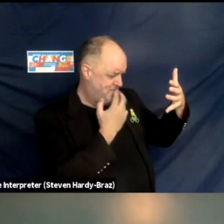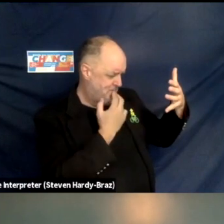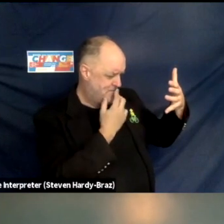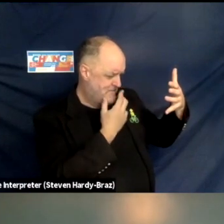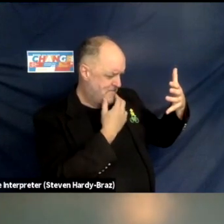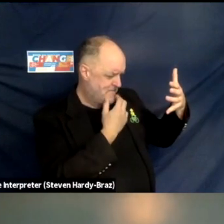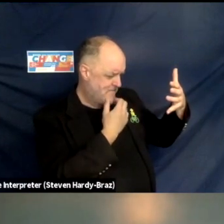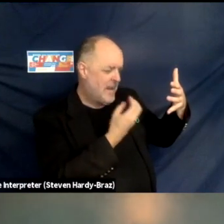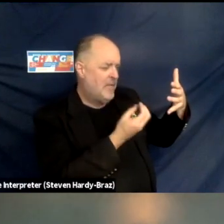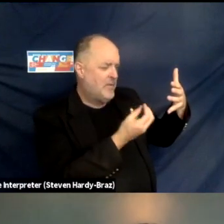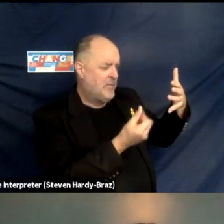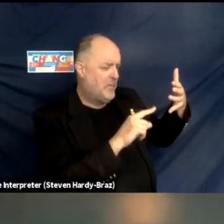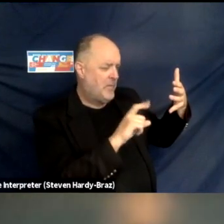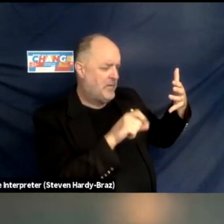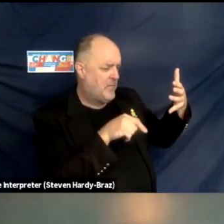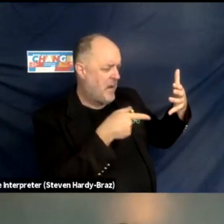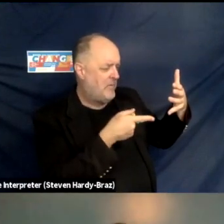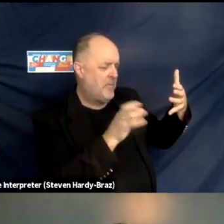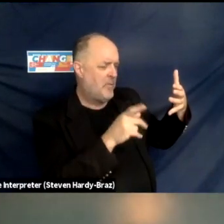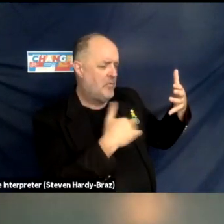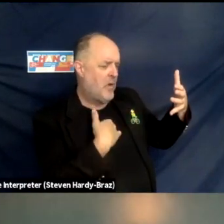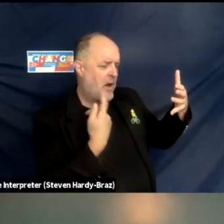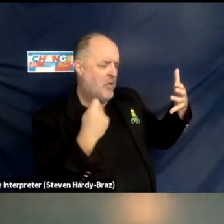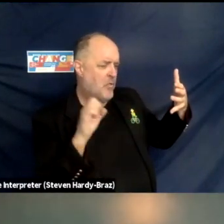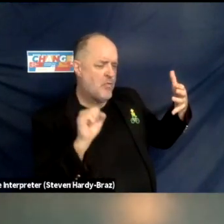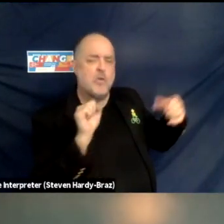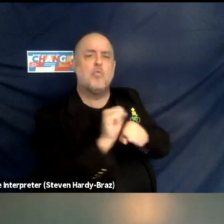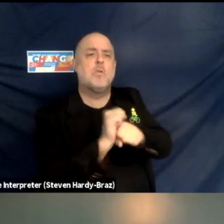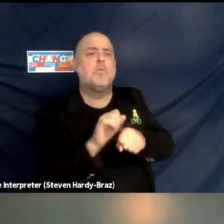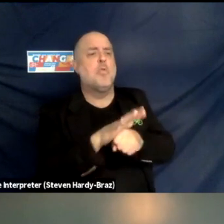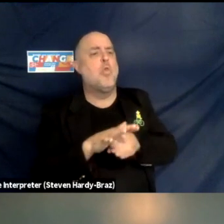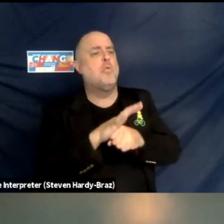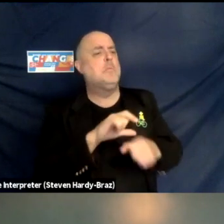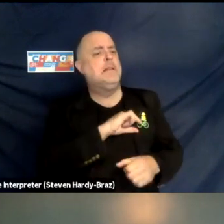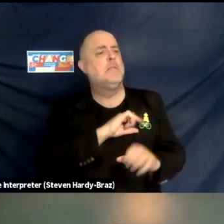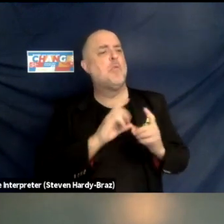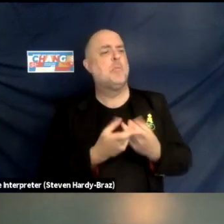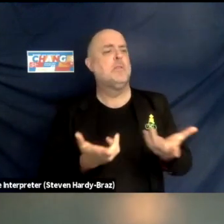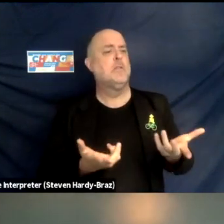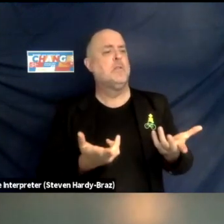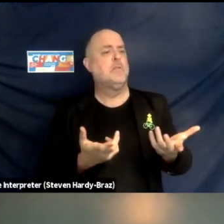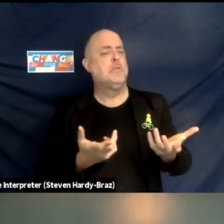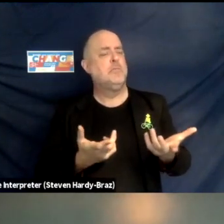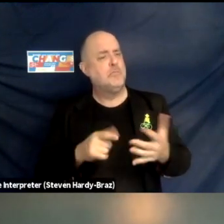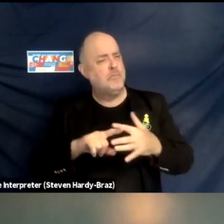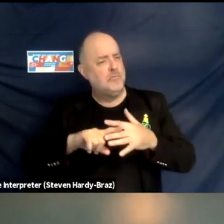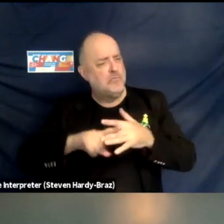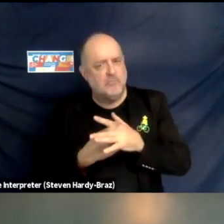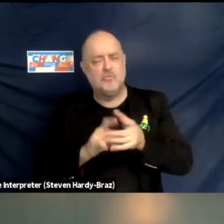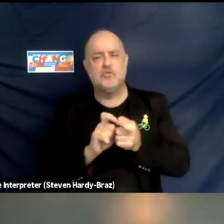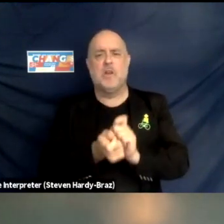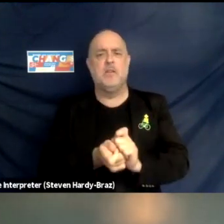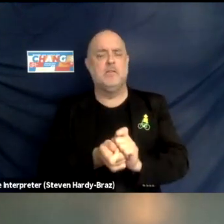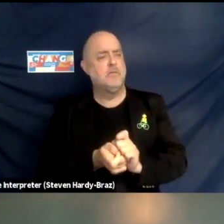we've gotten a couple of questions from people who are trying to work with their local police departments to implement change, and looking